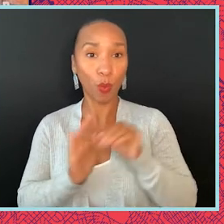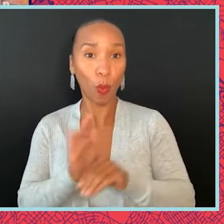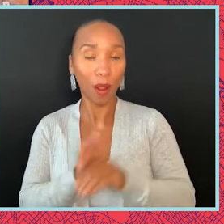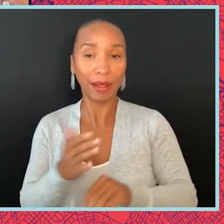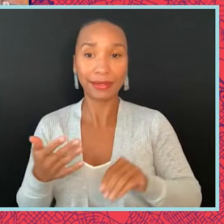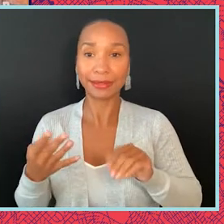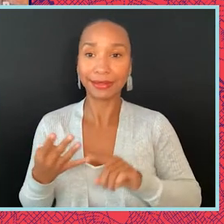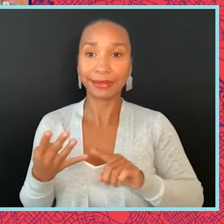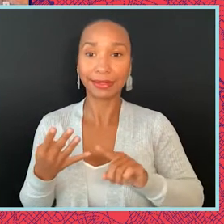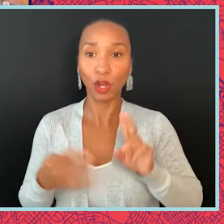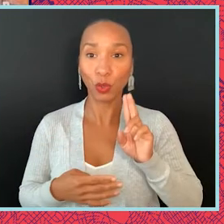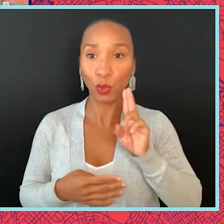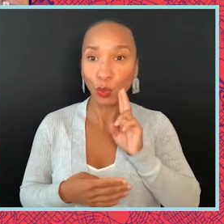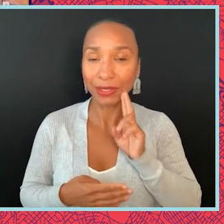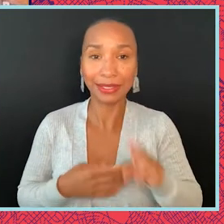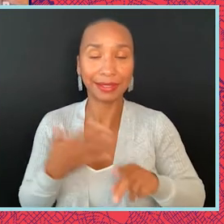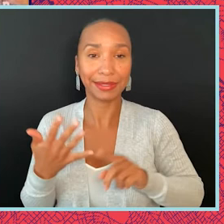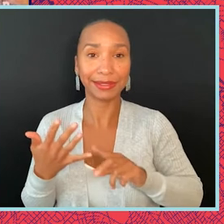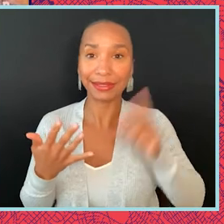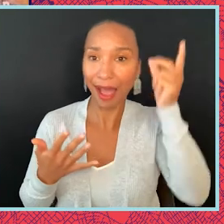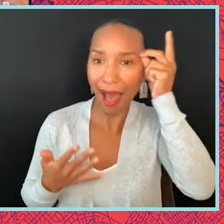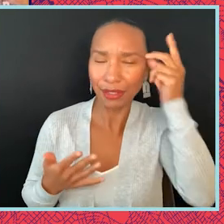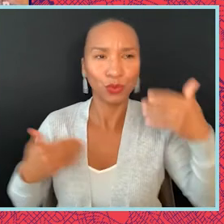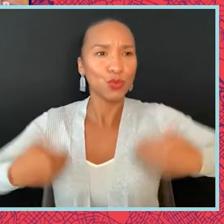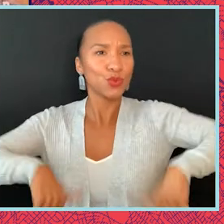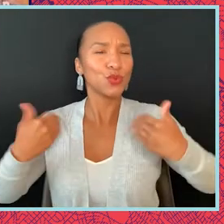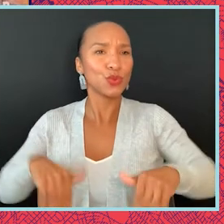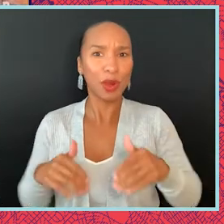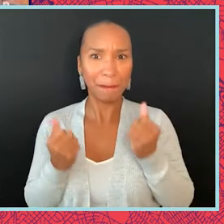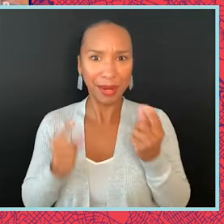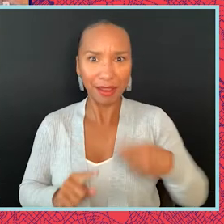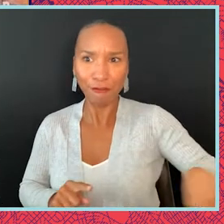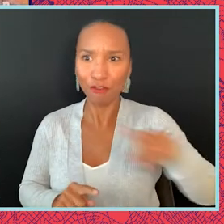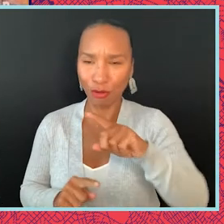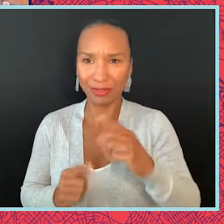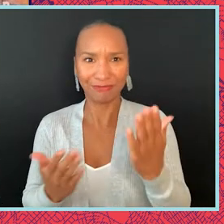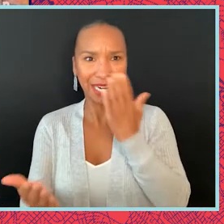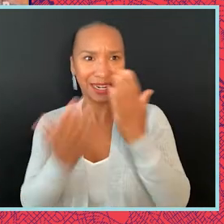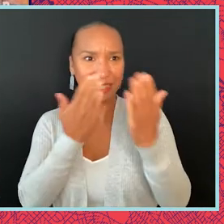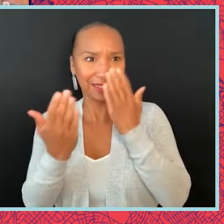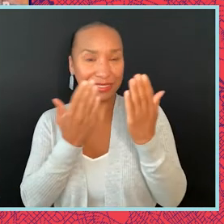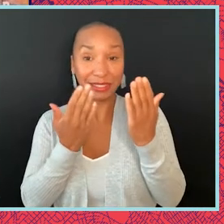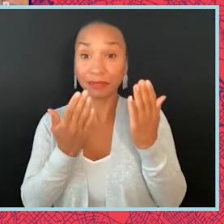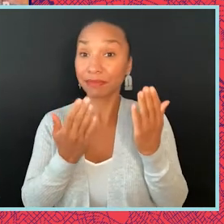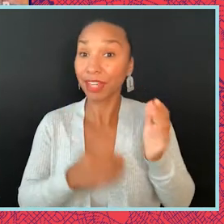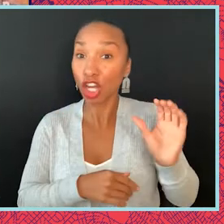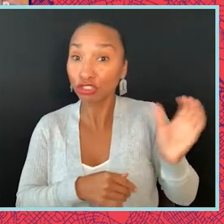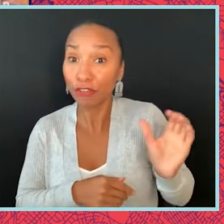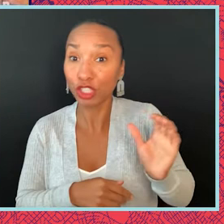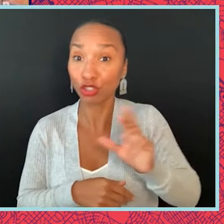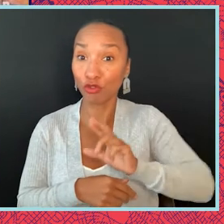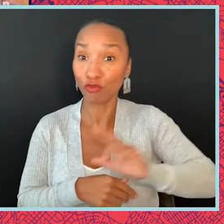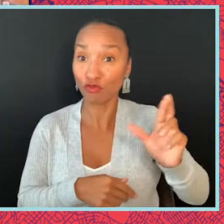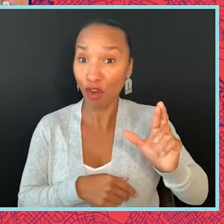Houston, Dallas. You know, we face sort of being in a state where, you know, conservatives,